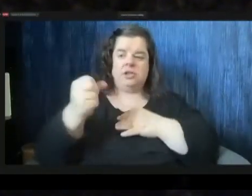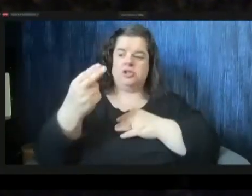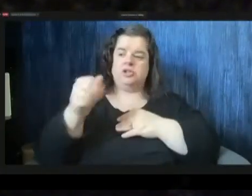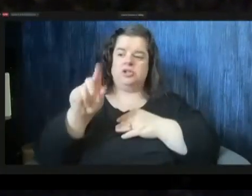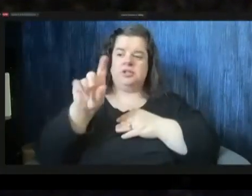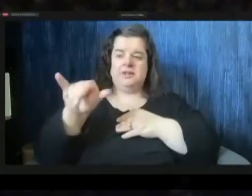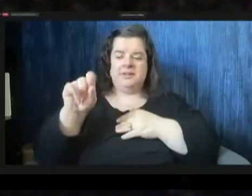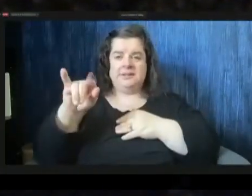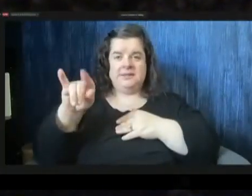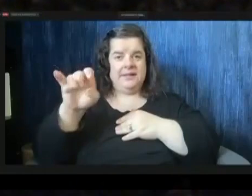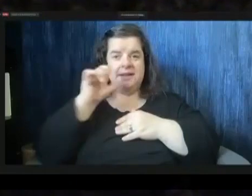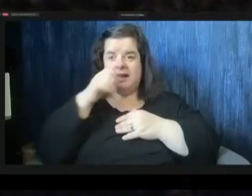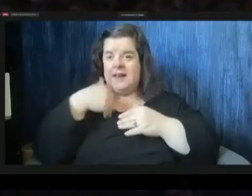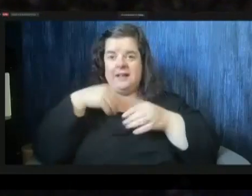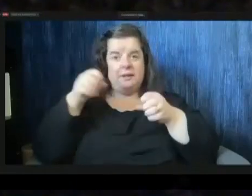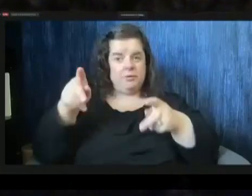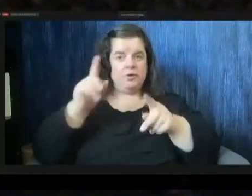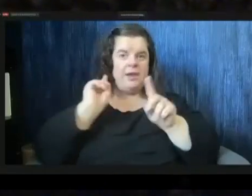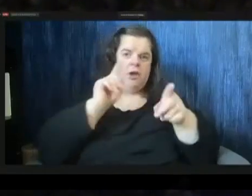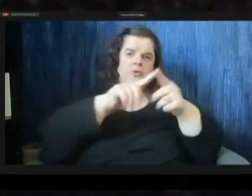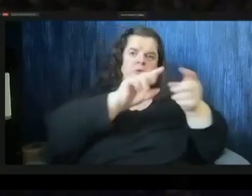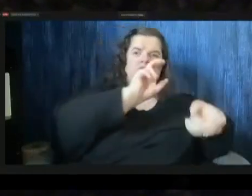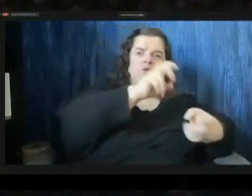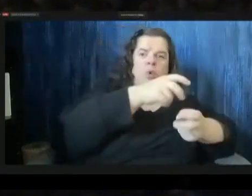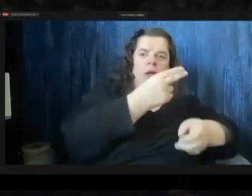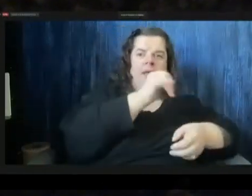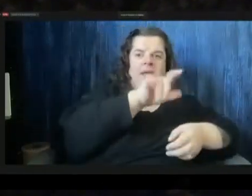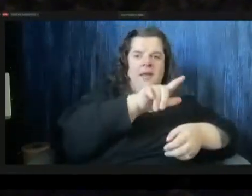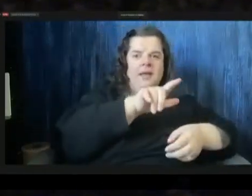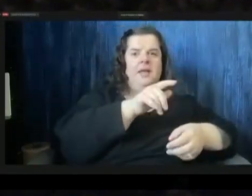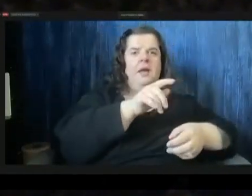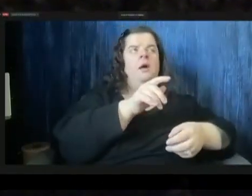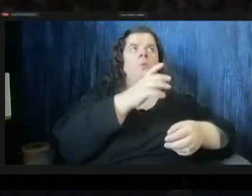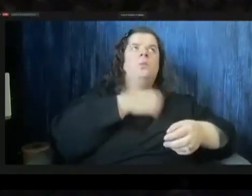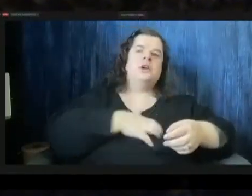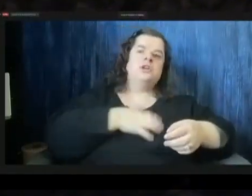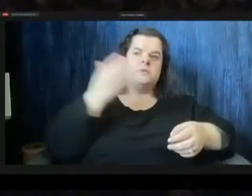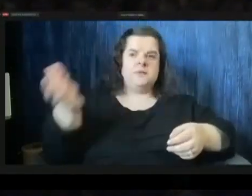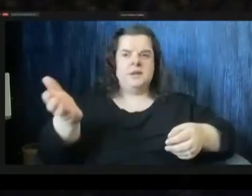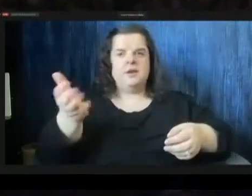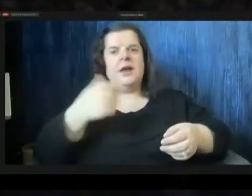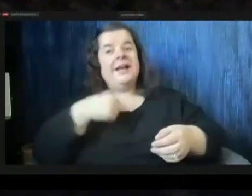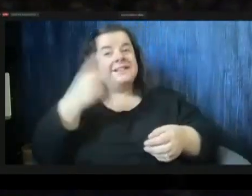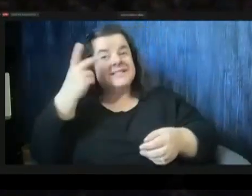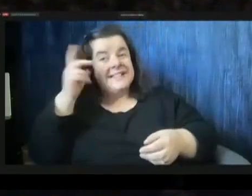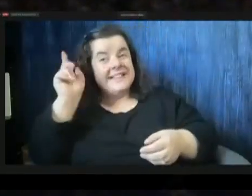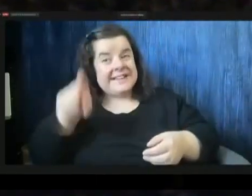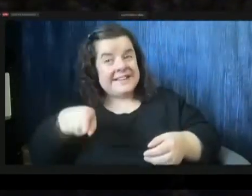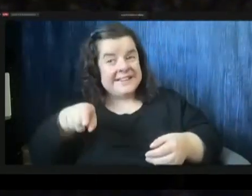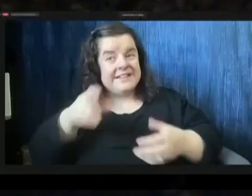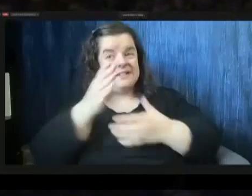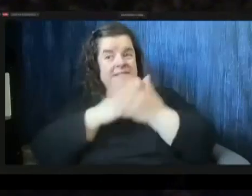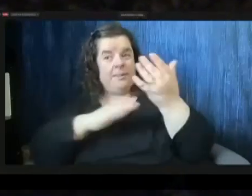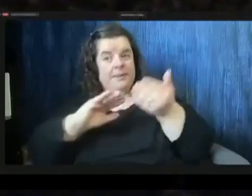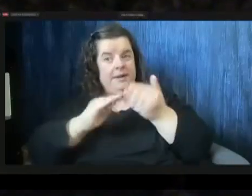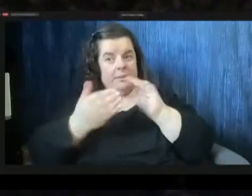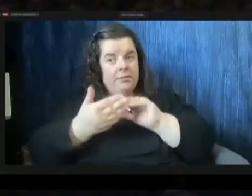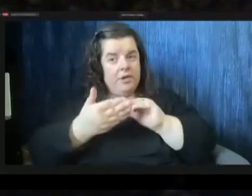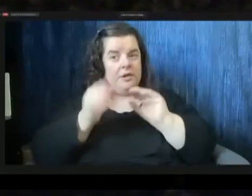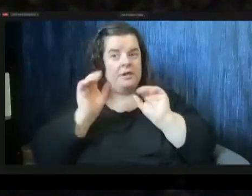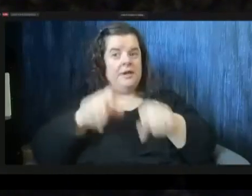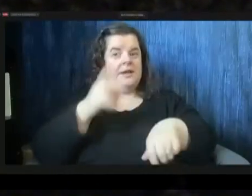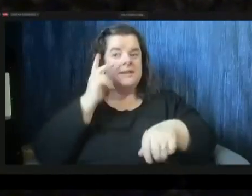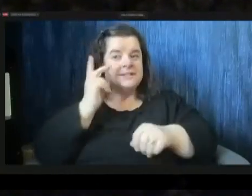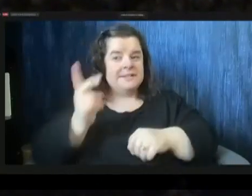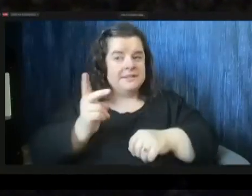had that opportunity. When I go into Squirrel Hill, I think, oh, if we only had this in Shadyside. So I can see the need for it in some neighborhoods, and I can also see where it's